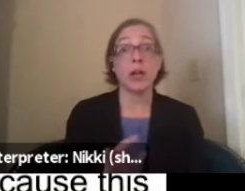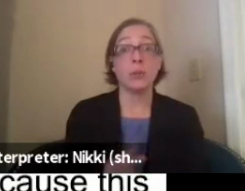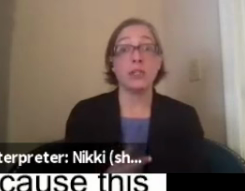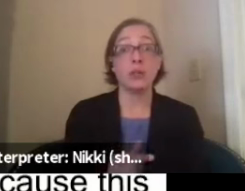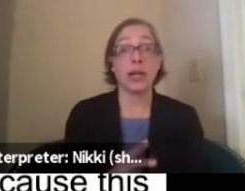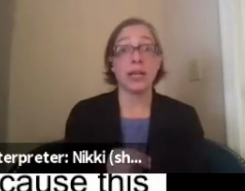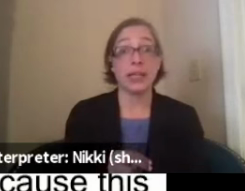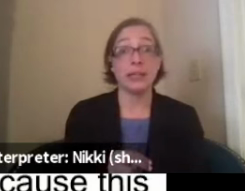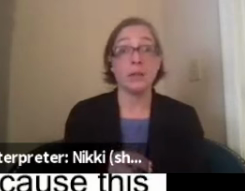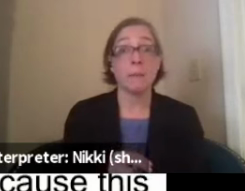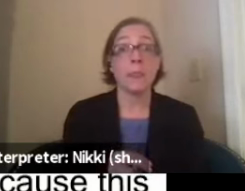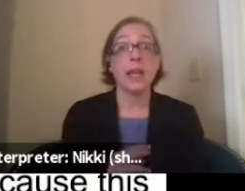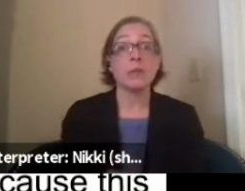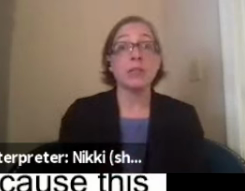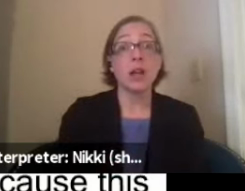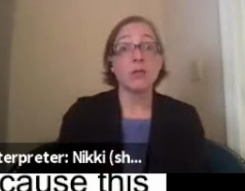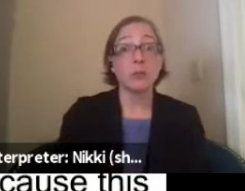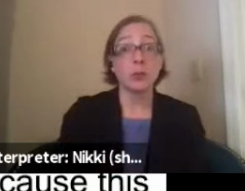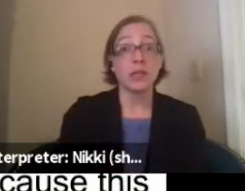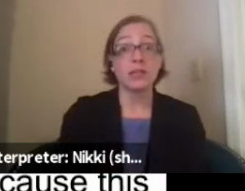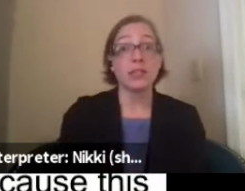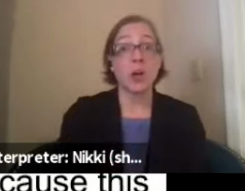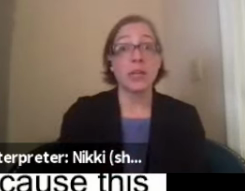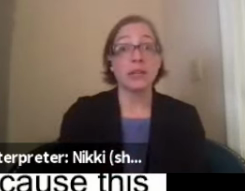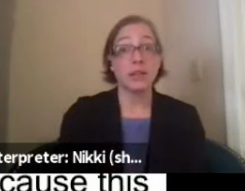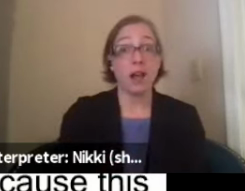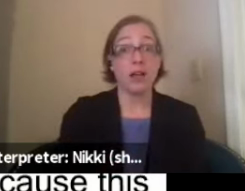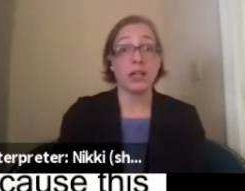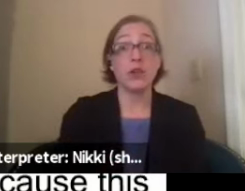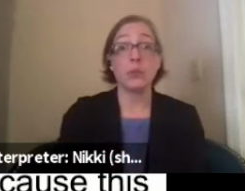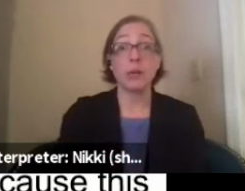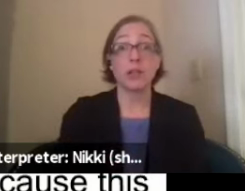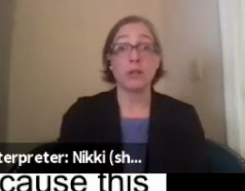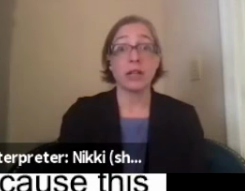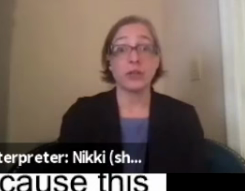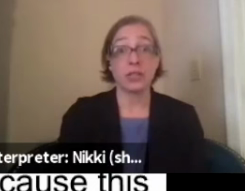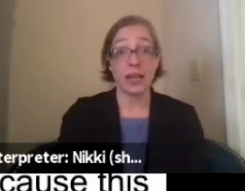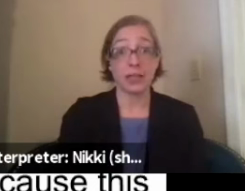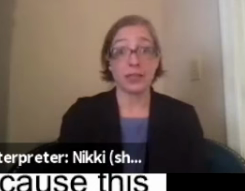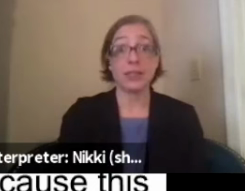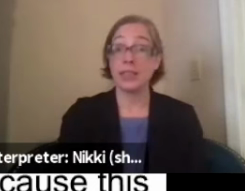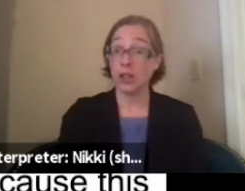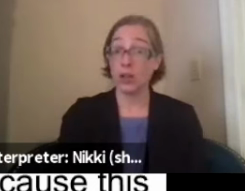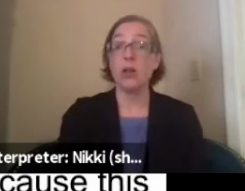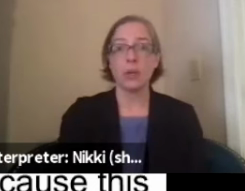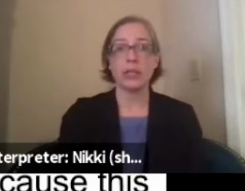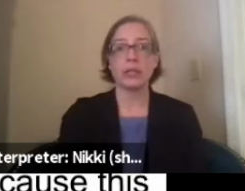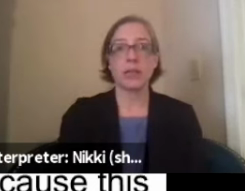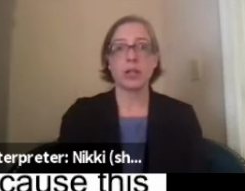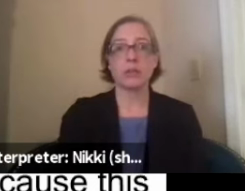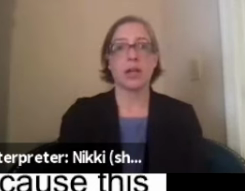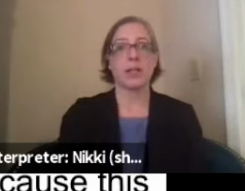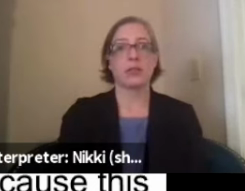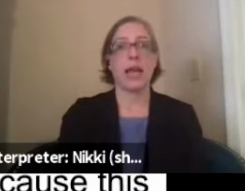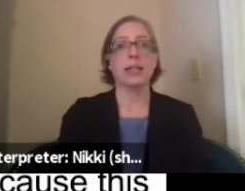to my OBGYN, and it was uncomfortable because he saw me as young and told me I was not ready for sex. Still, when he